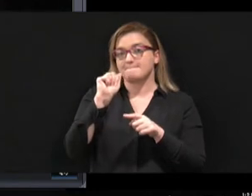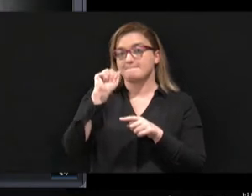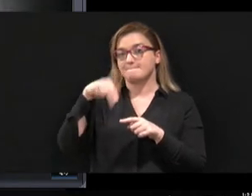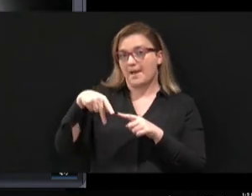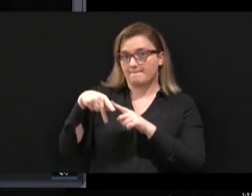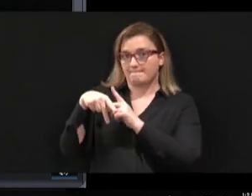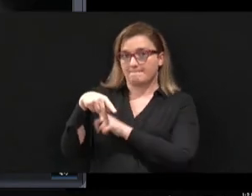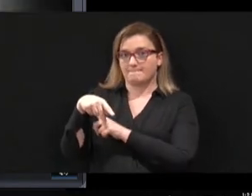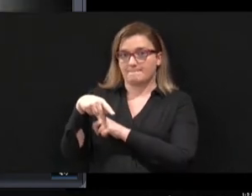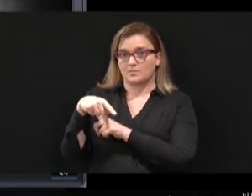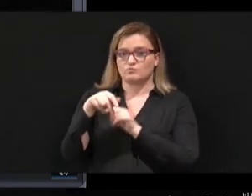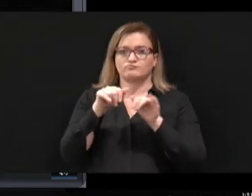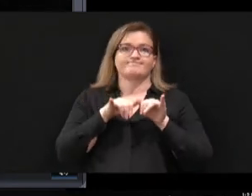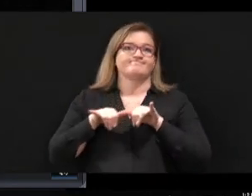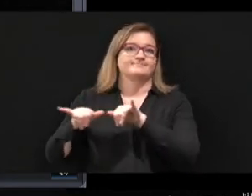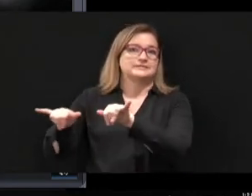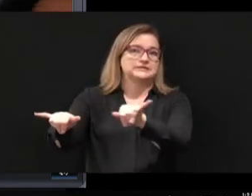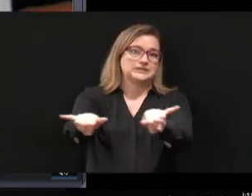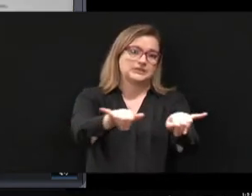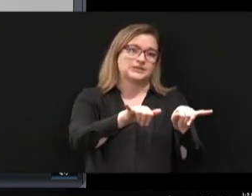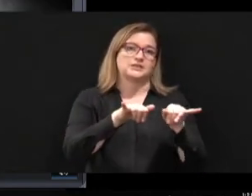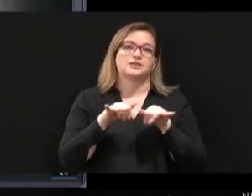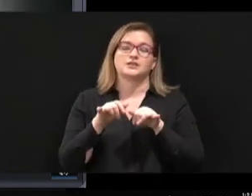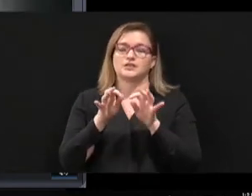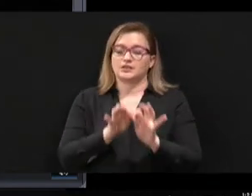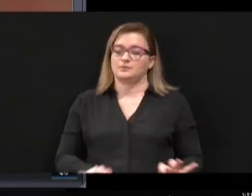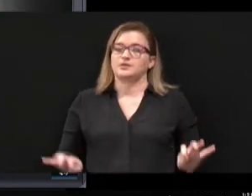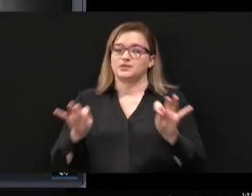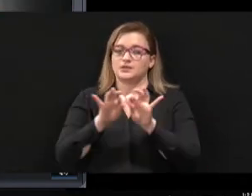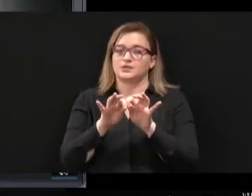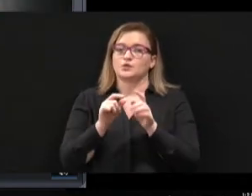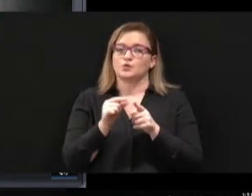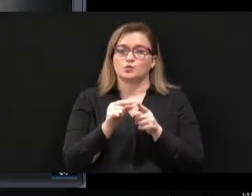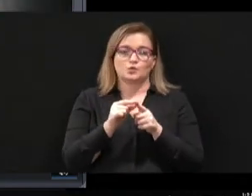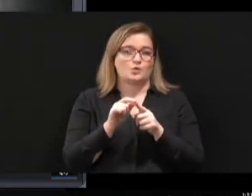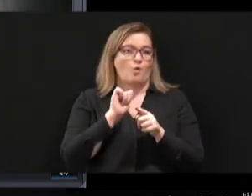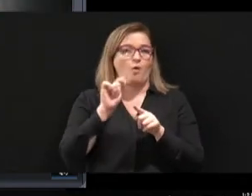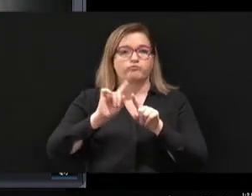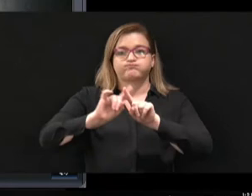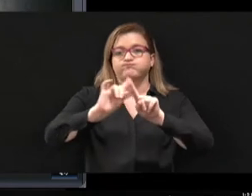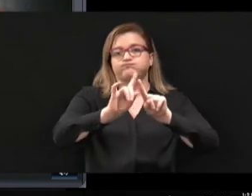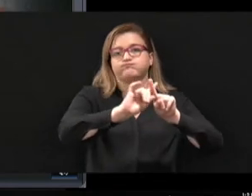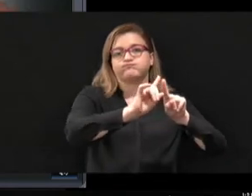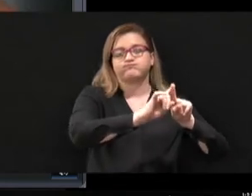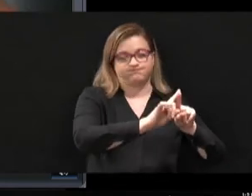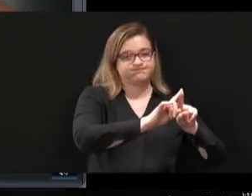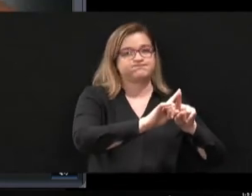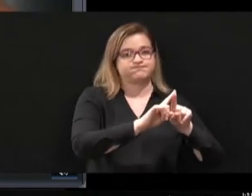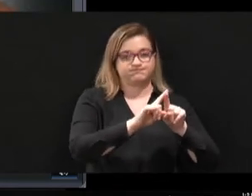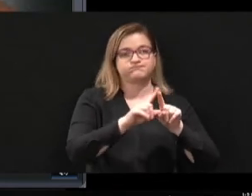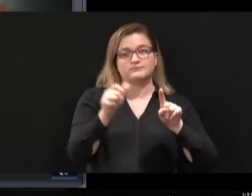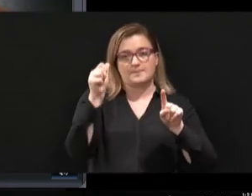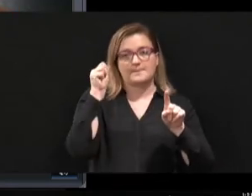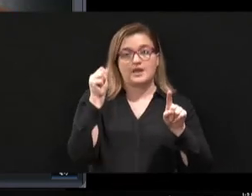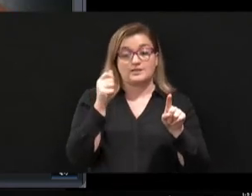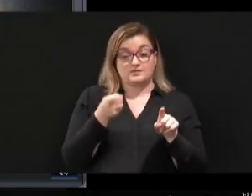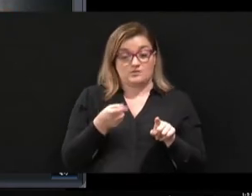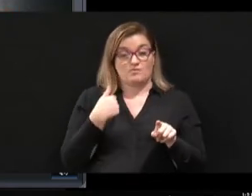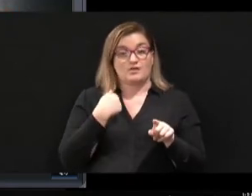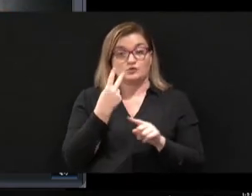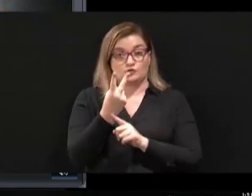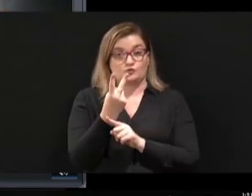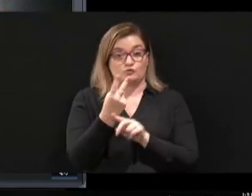we're all using that same key word. All of them have a different key word on them. This one has two, the short